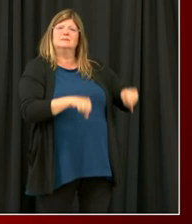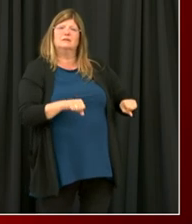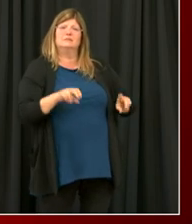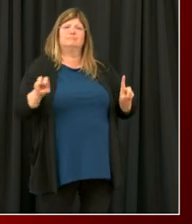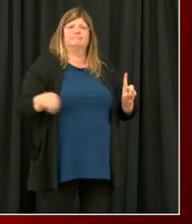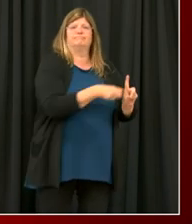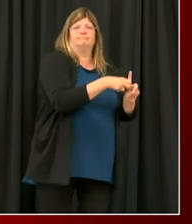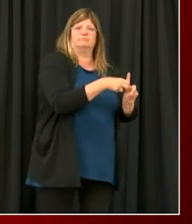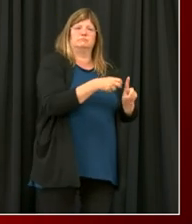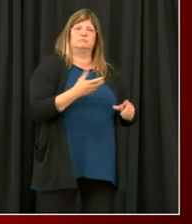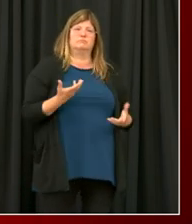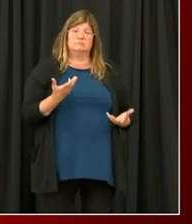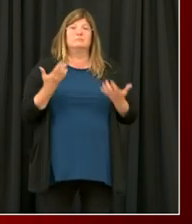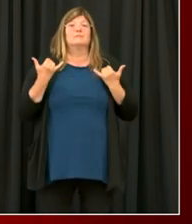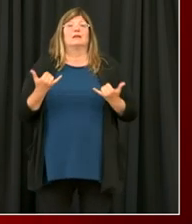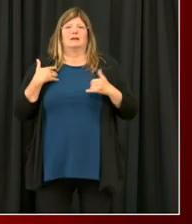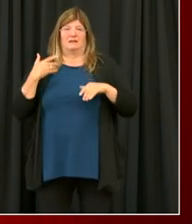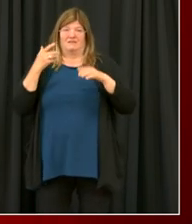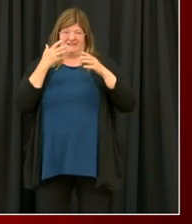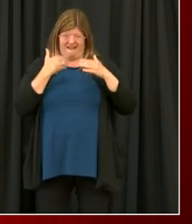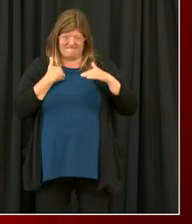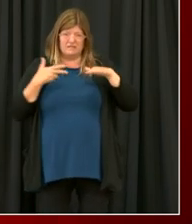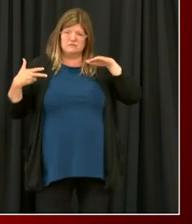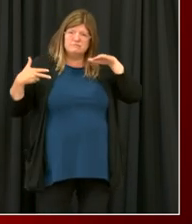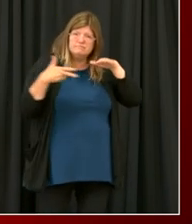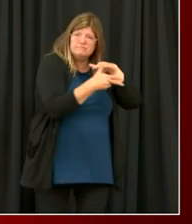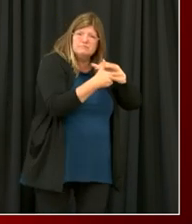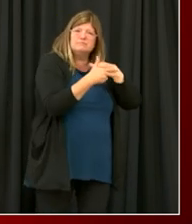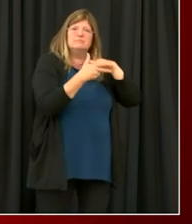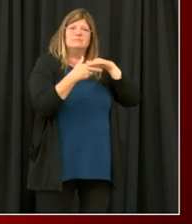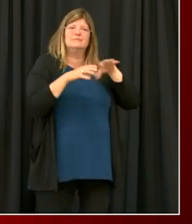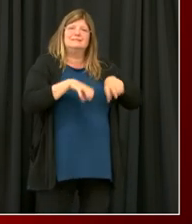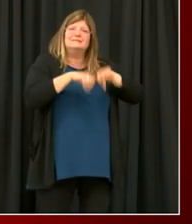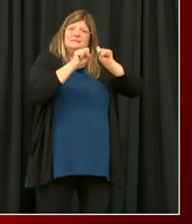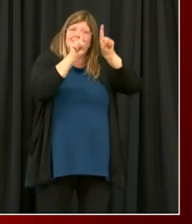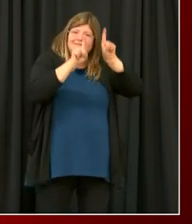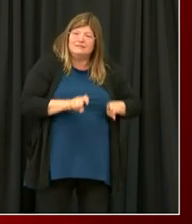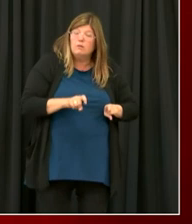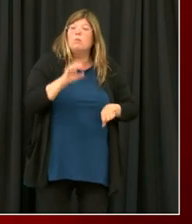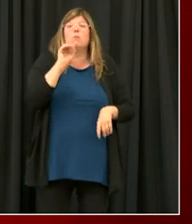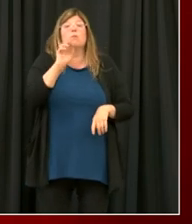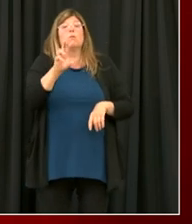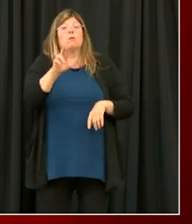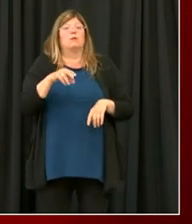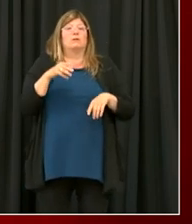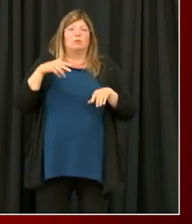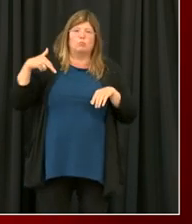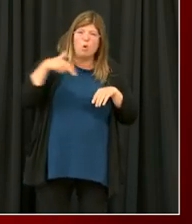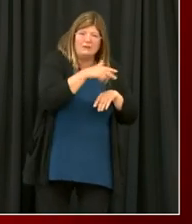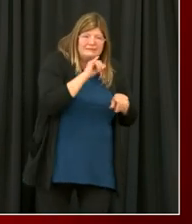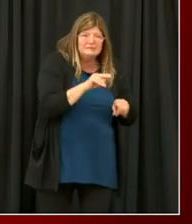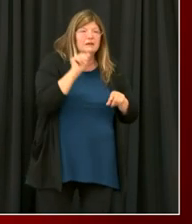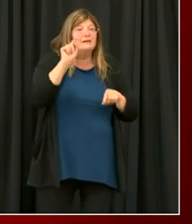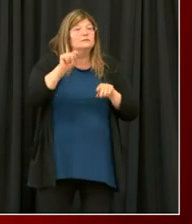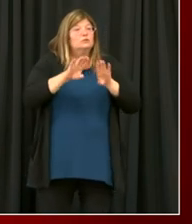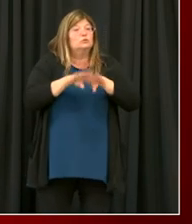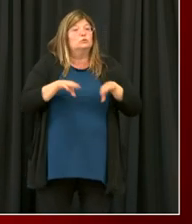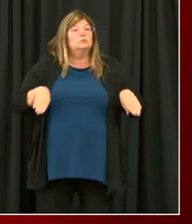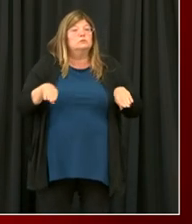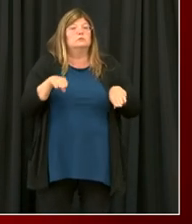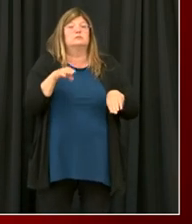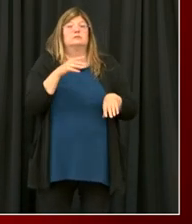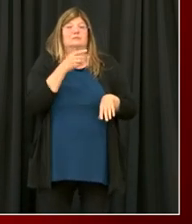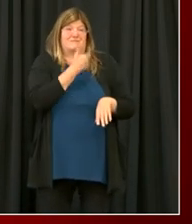offer drive-through and walk-up testing for pediatric patients who have a physician's